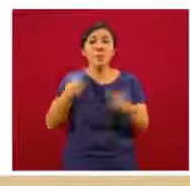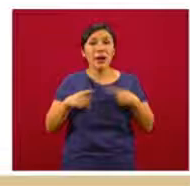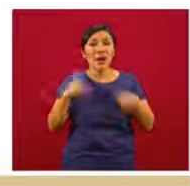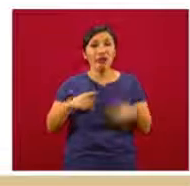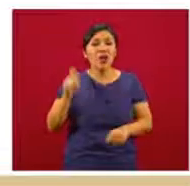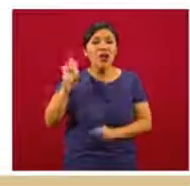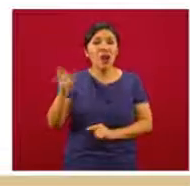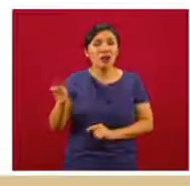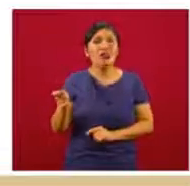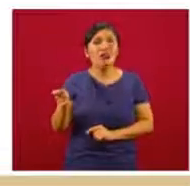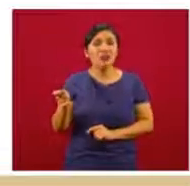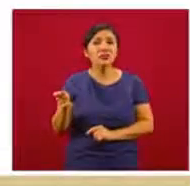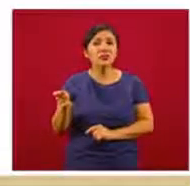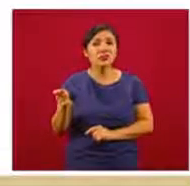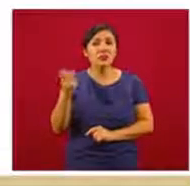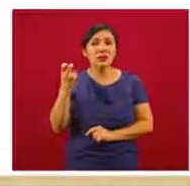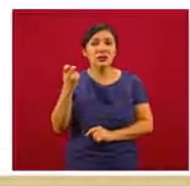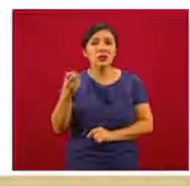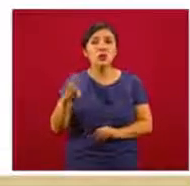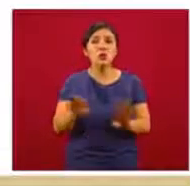epidemic.